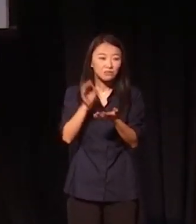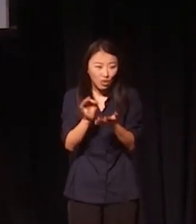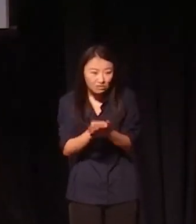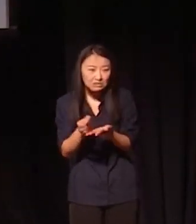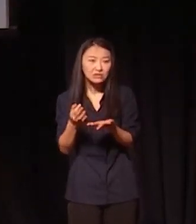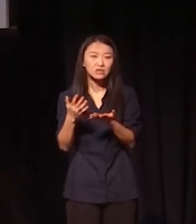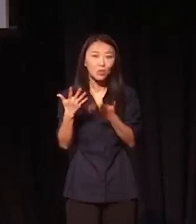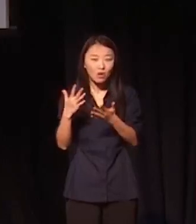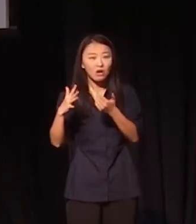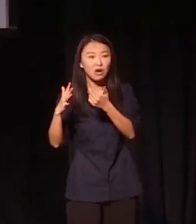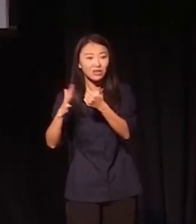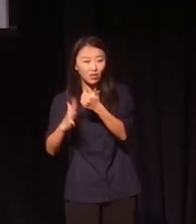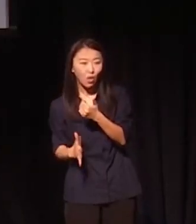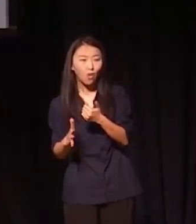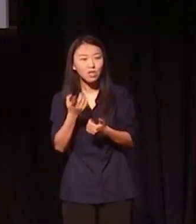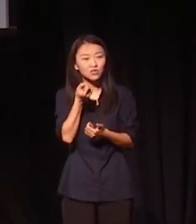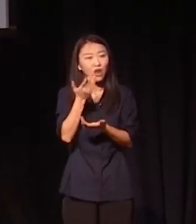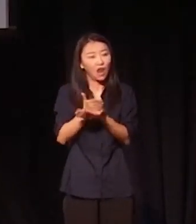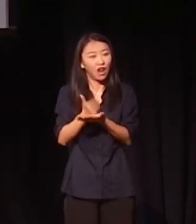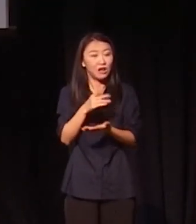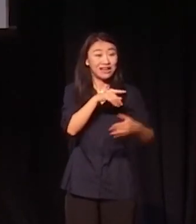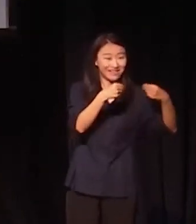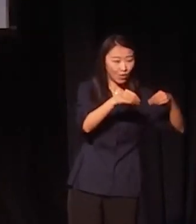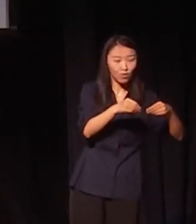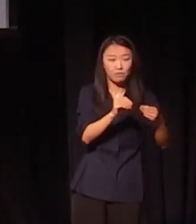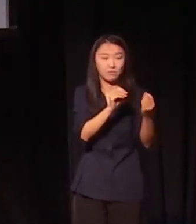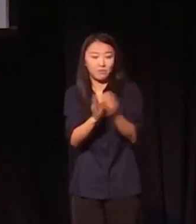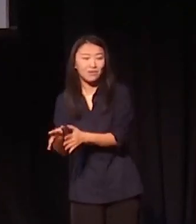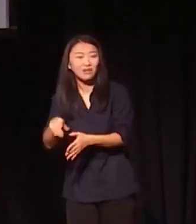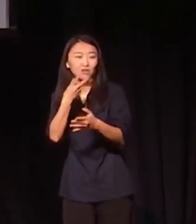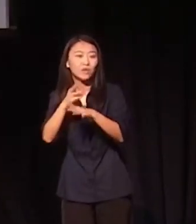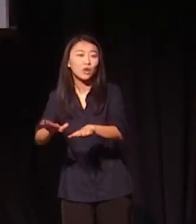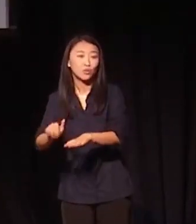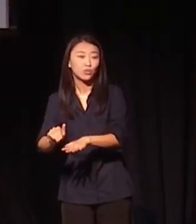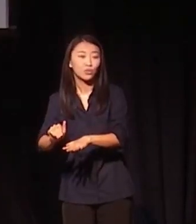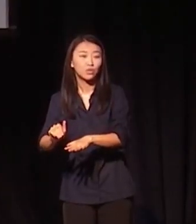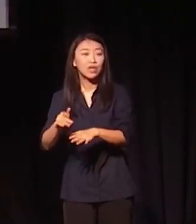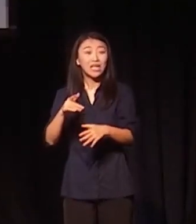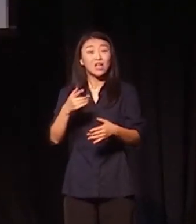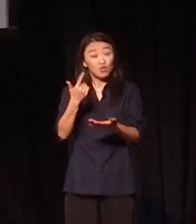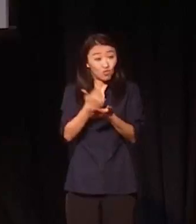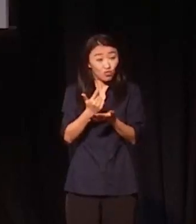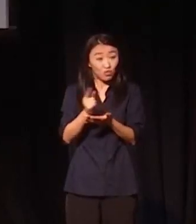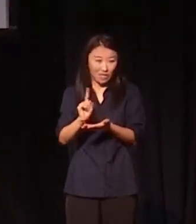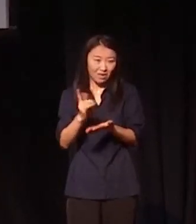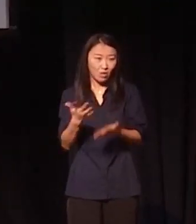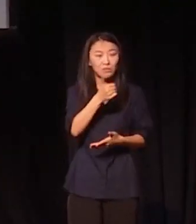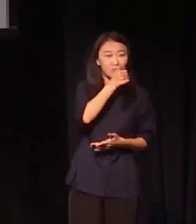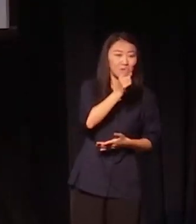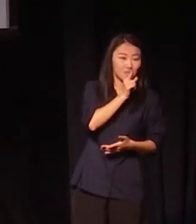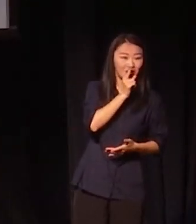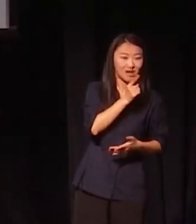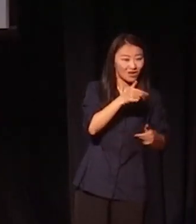that impact on where children are educated. But primarily, children would be perhaps the only child, or there might be